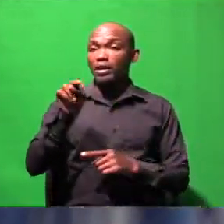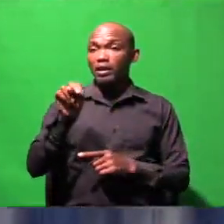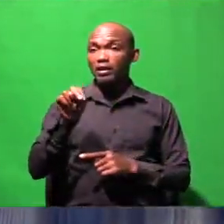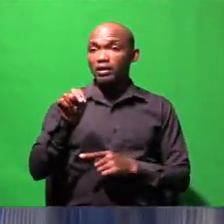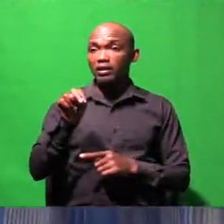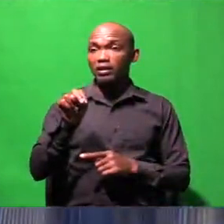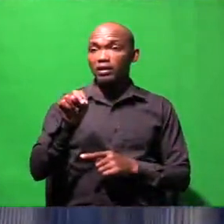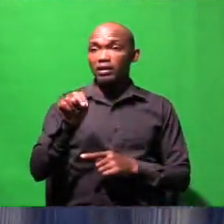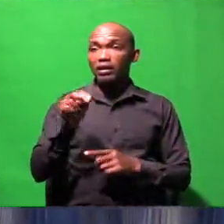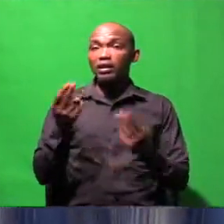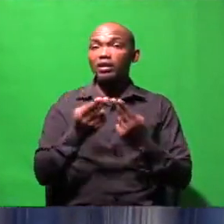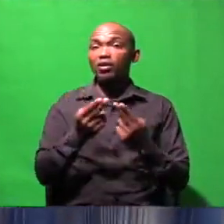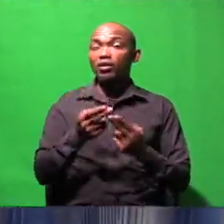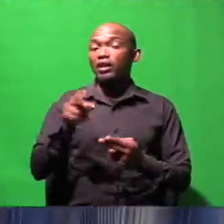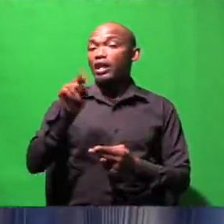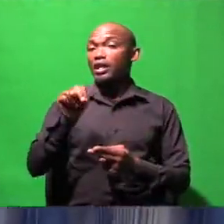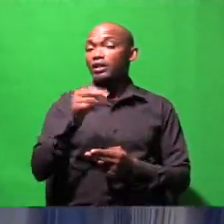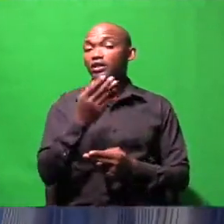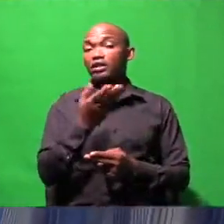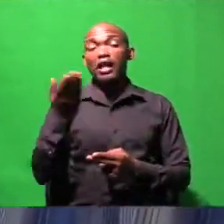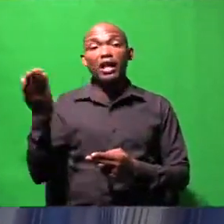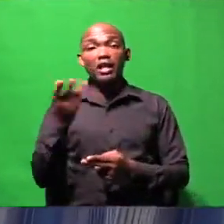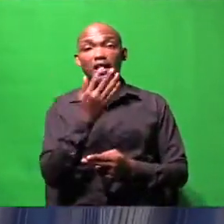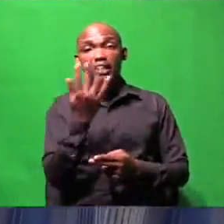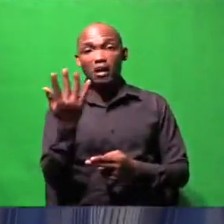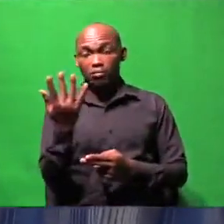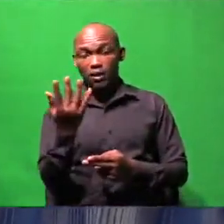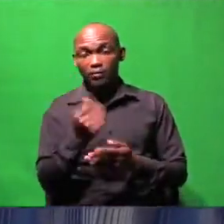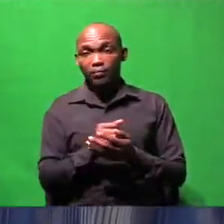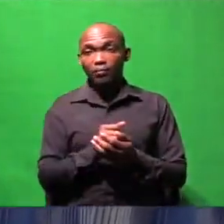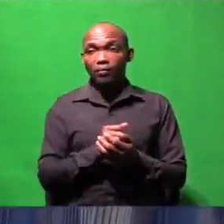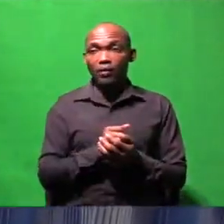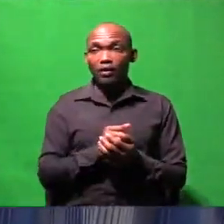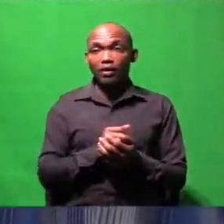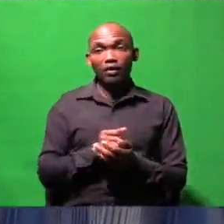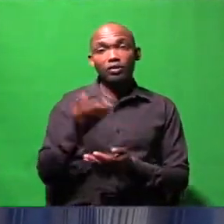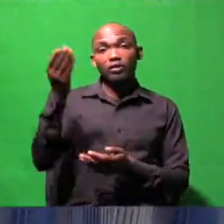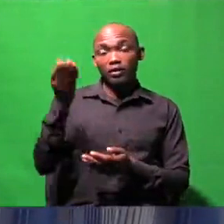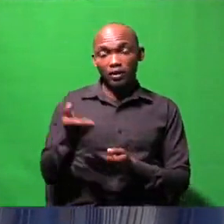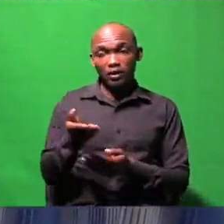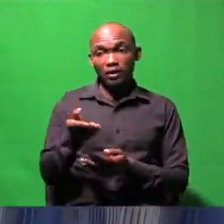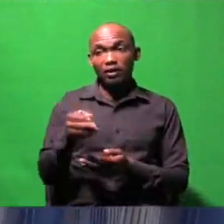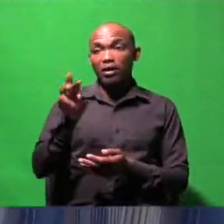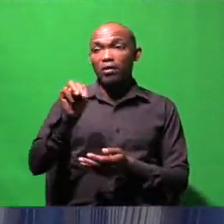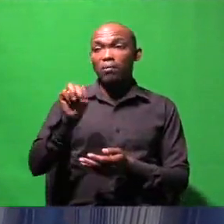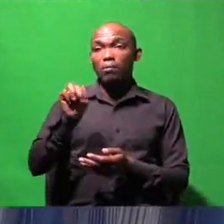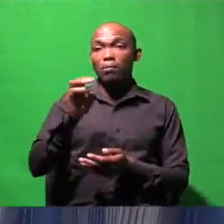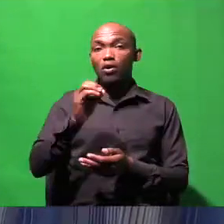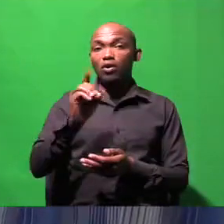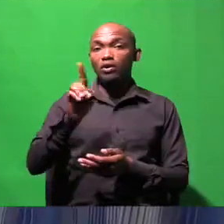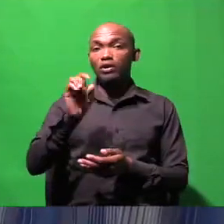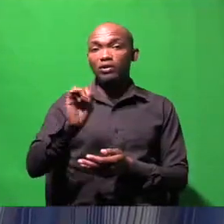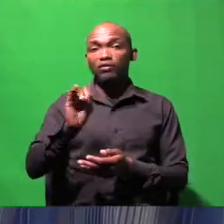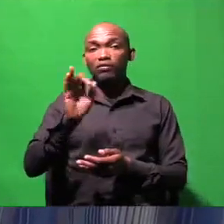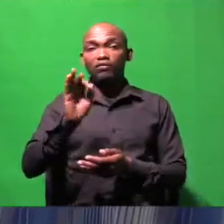So where n is in whole number. So this modification says atoms, I